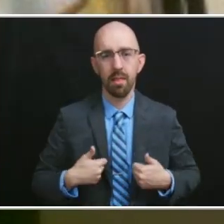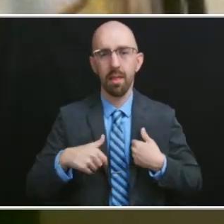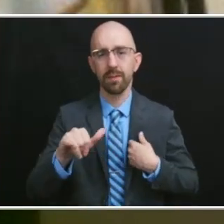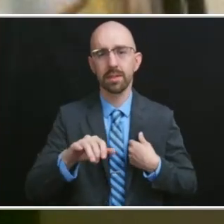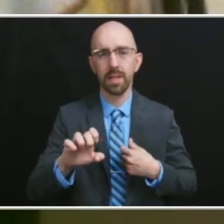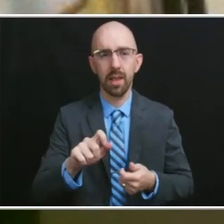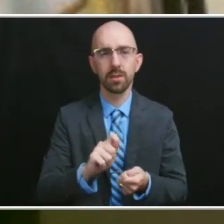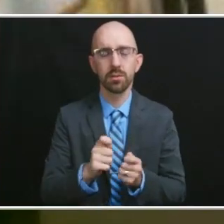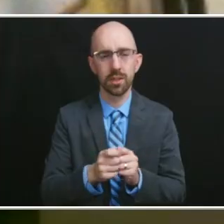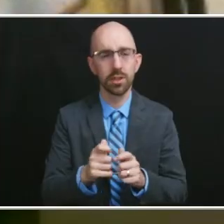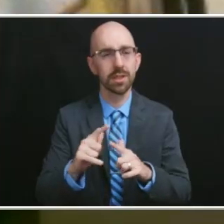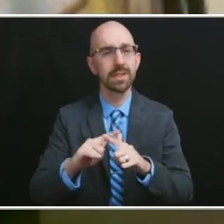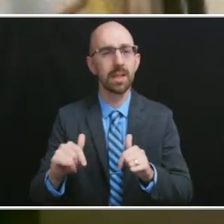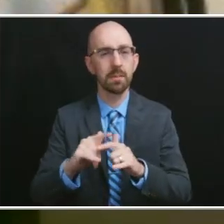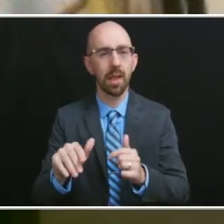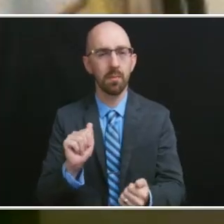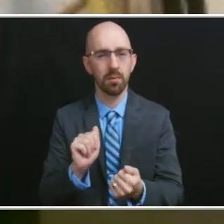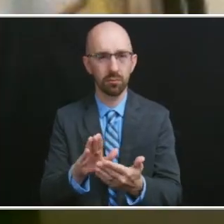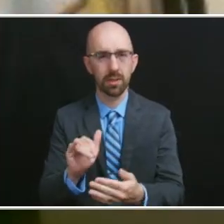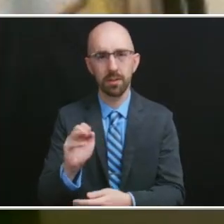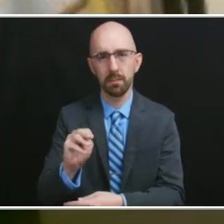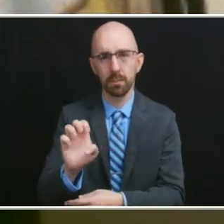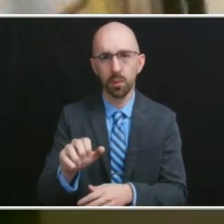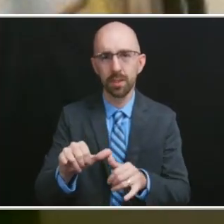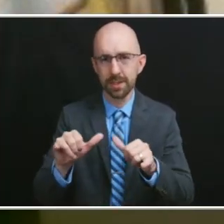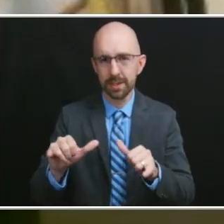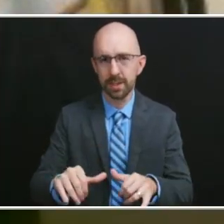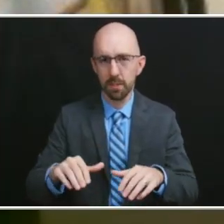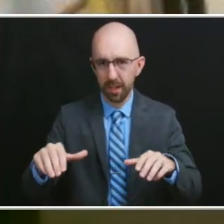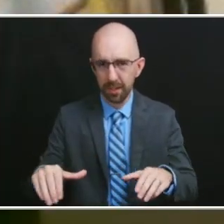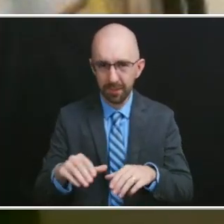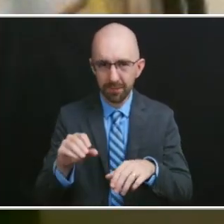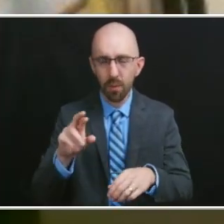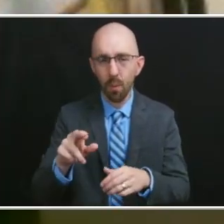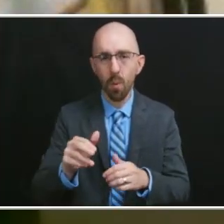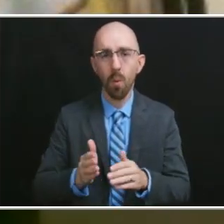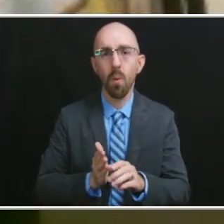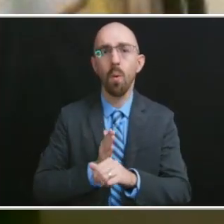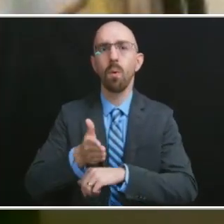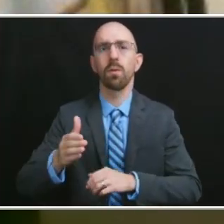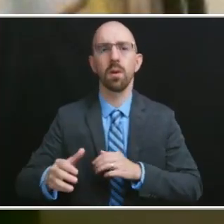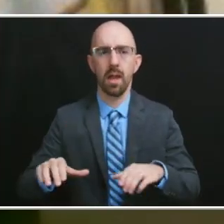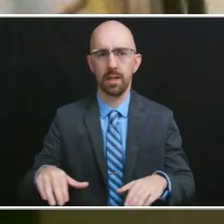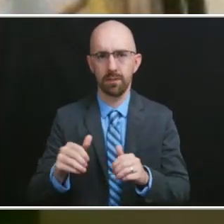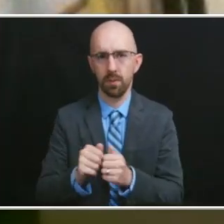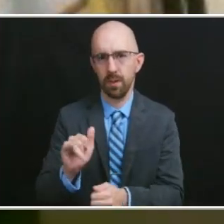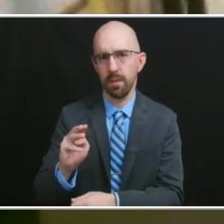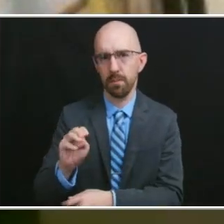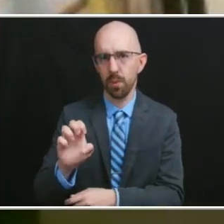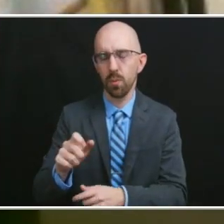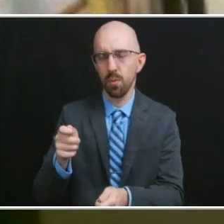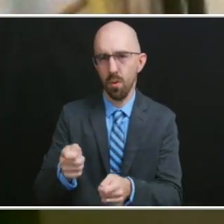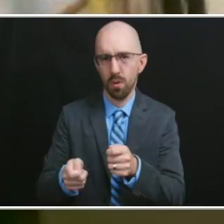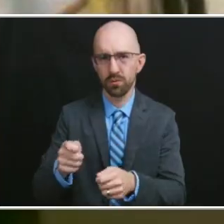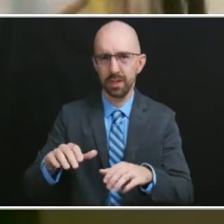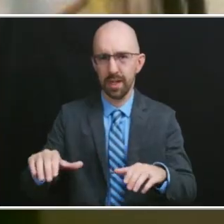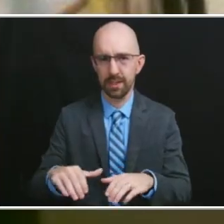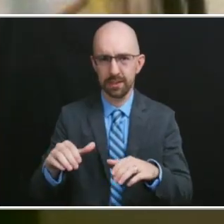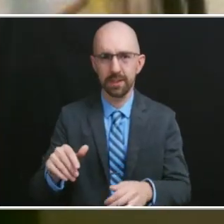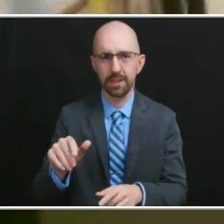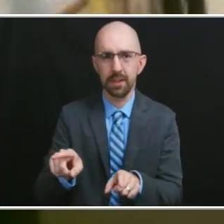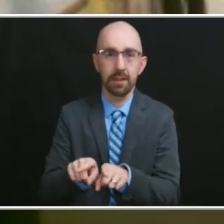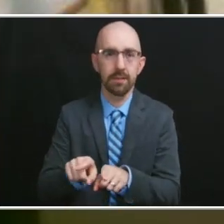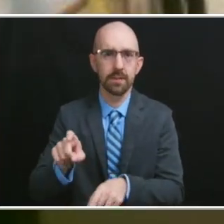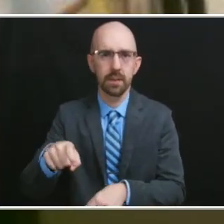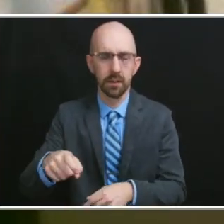same time address the immune system activity or overactivity with immune-altering medications if needed. And overall,